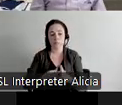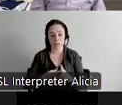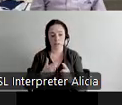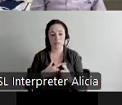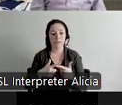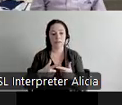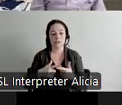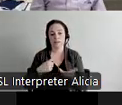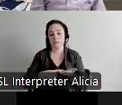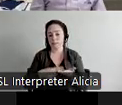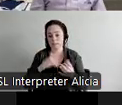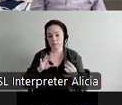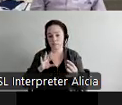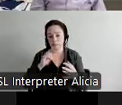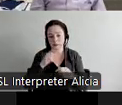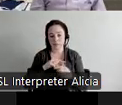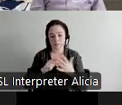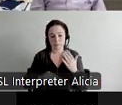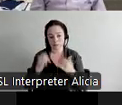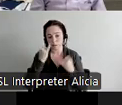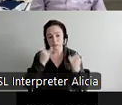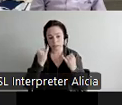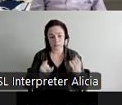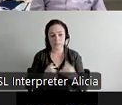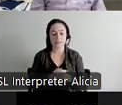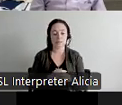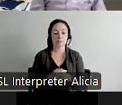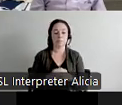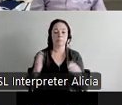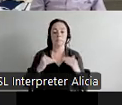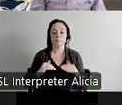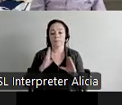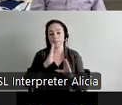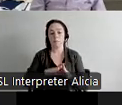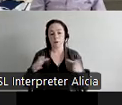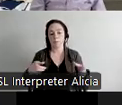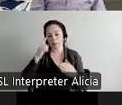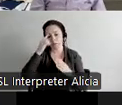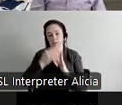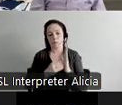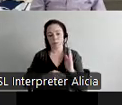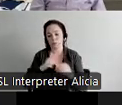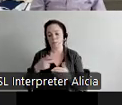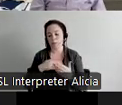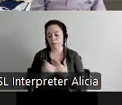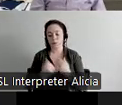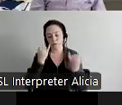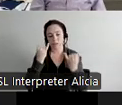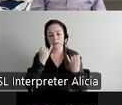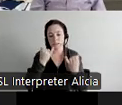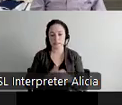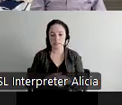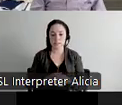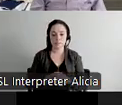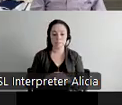discuss feedback on those ideas as we're talking about them. And then we'll open it up to brainstorm additional project ideas. And as